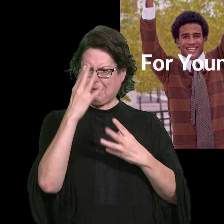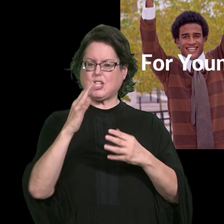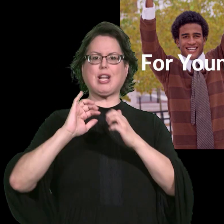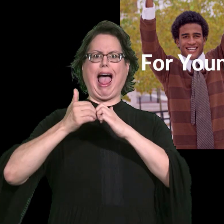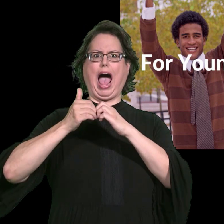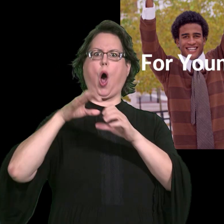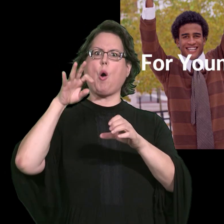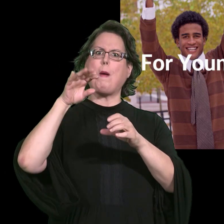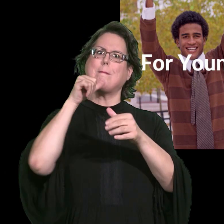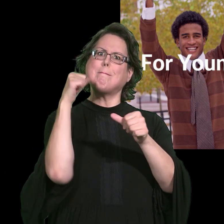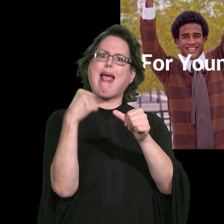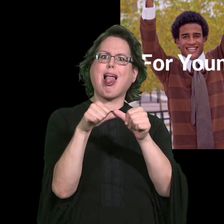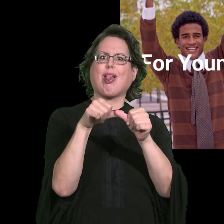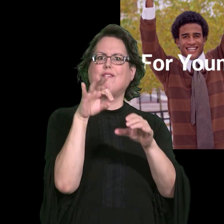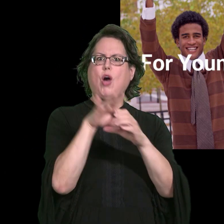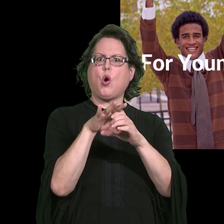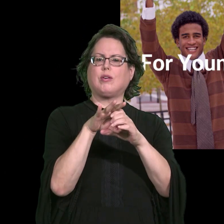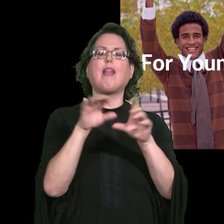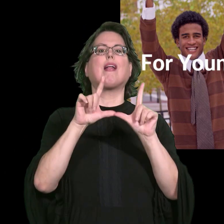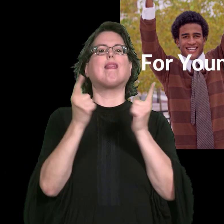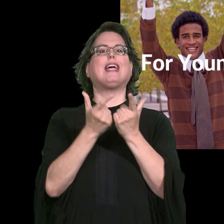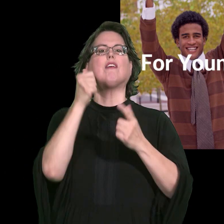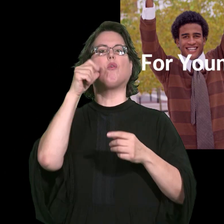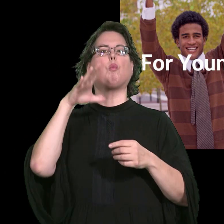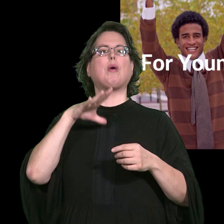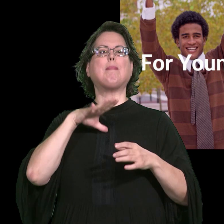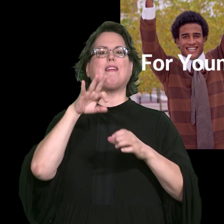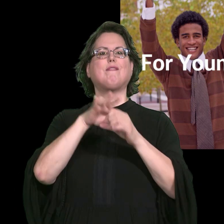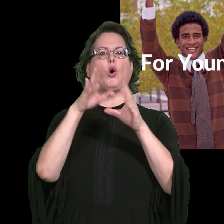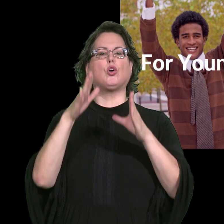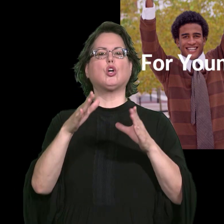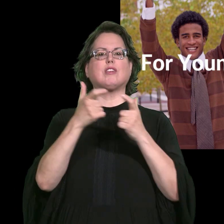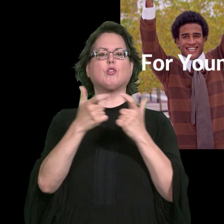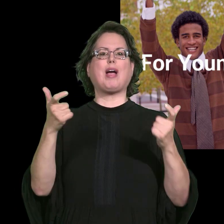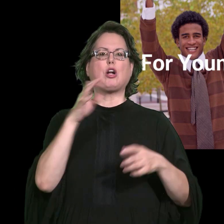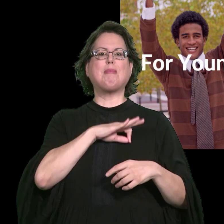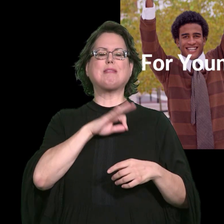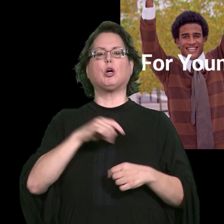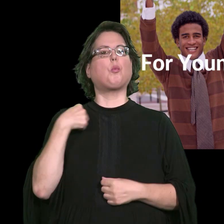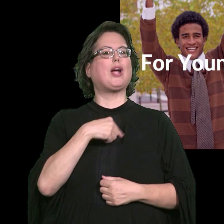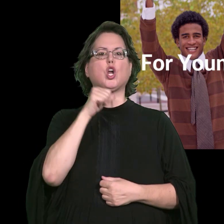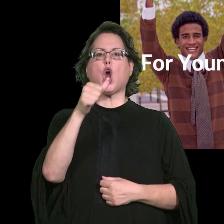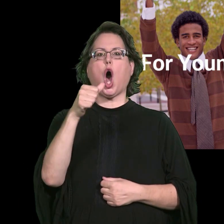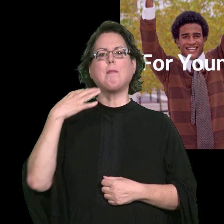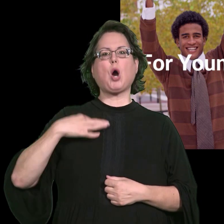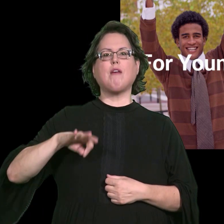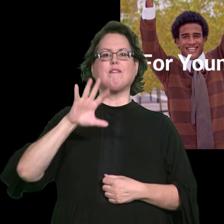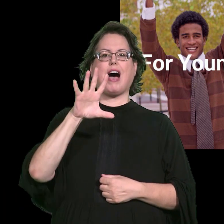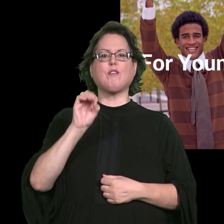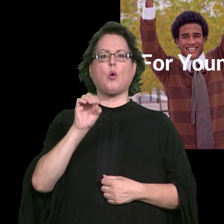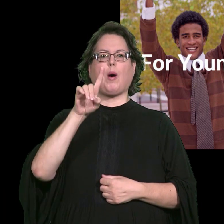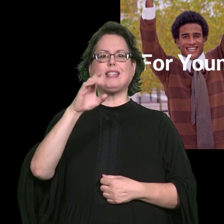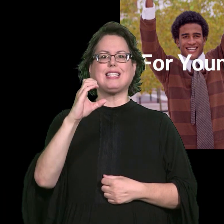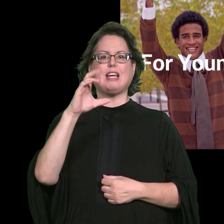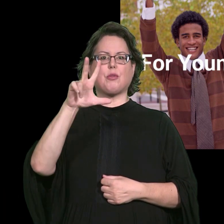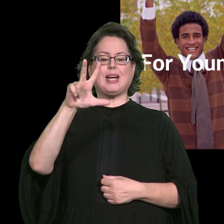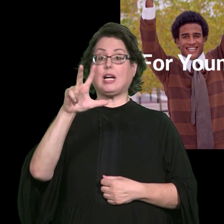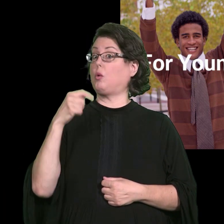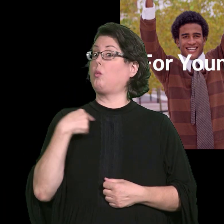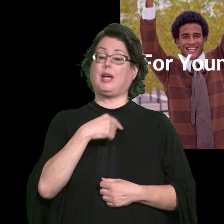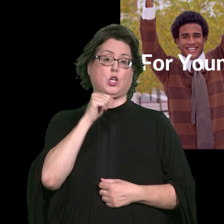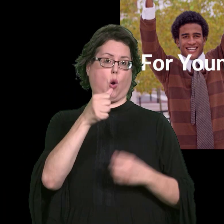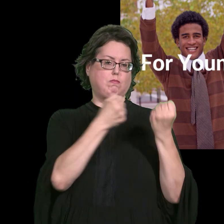voting. The League of Women Voters of Greater Pittsburgh is a nonprofit 501c3 nonpartisan